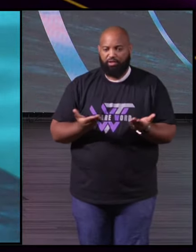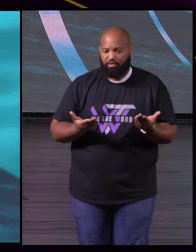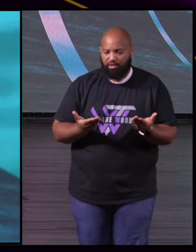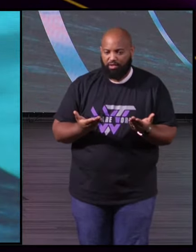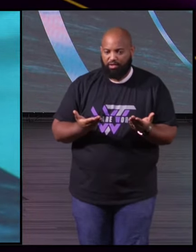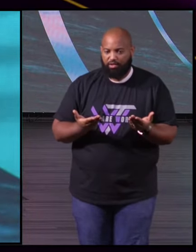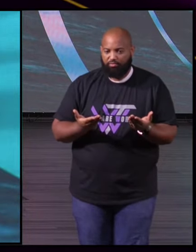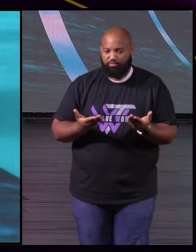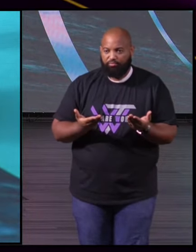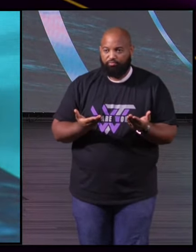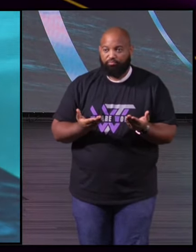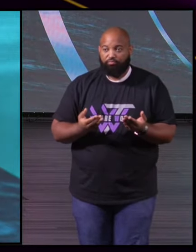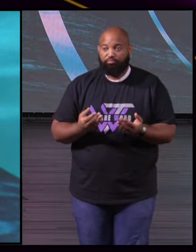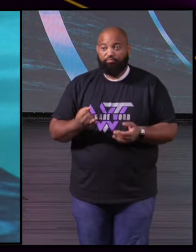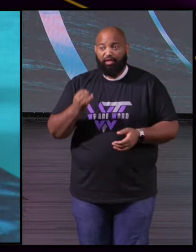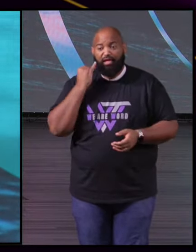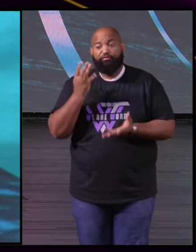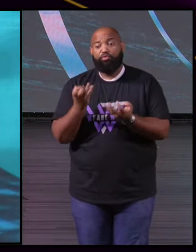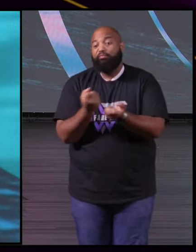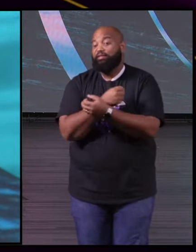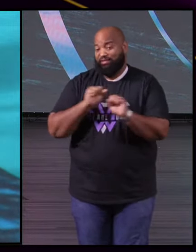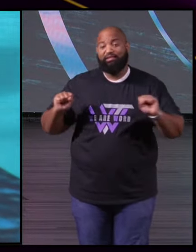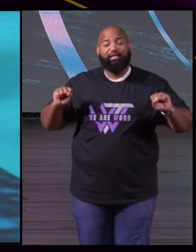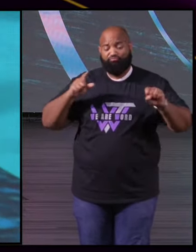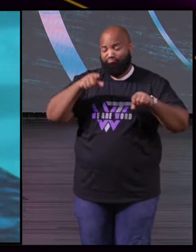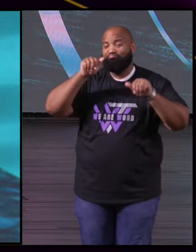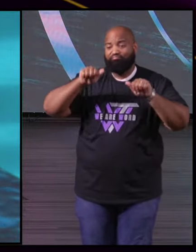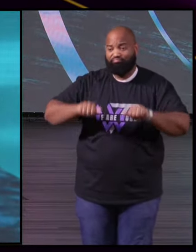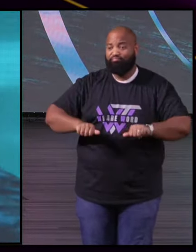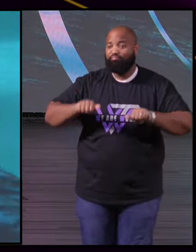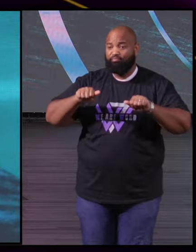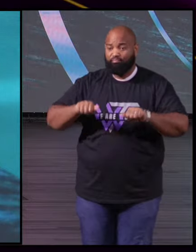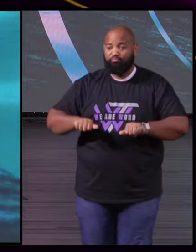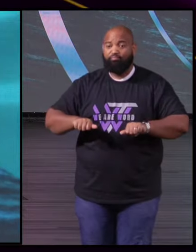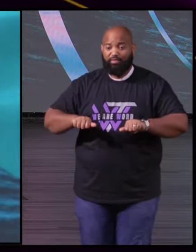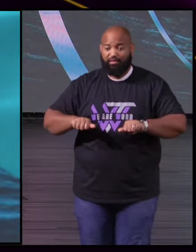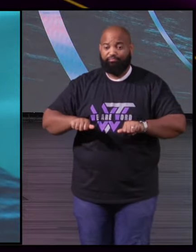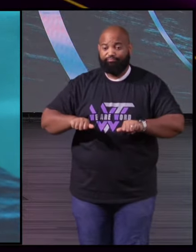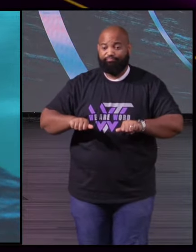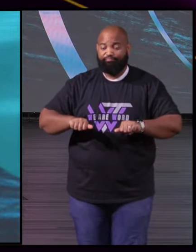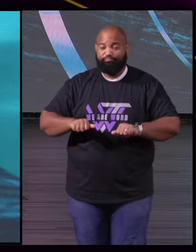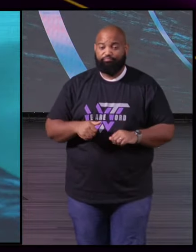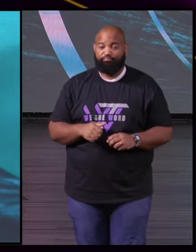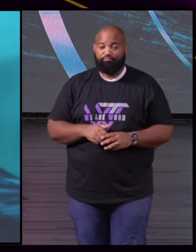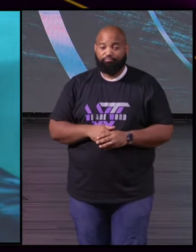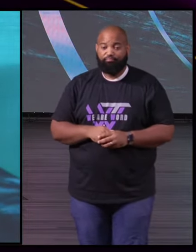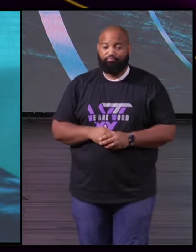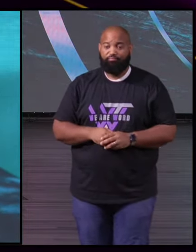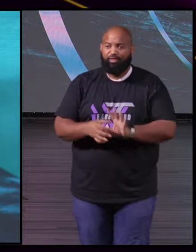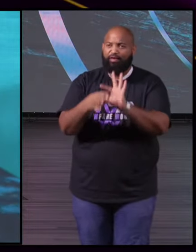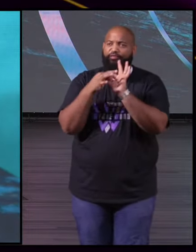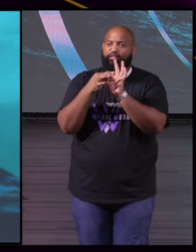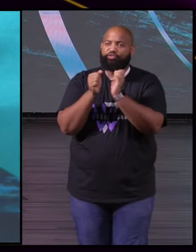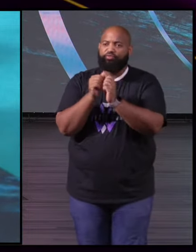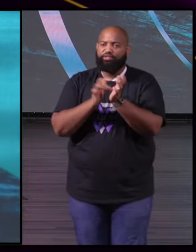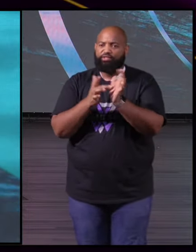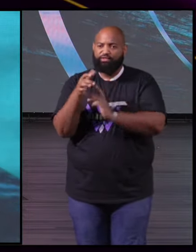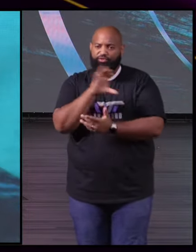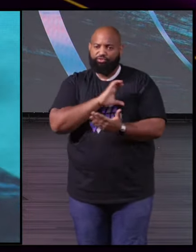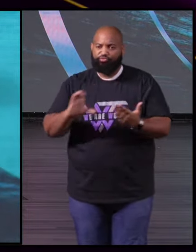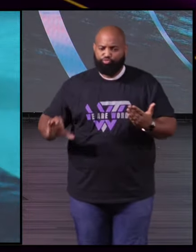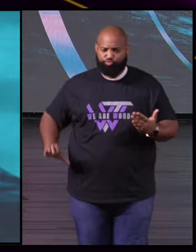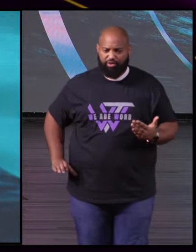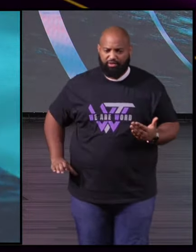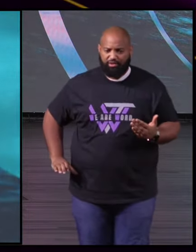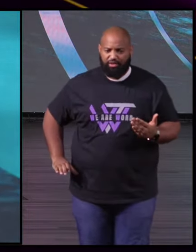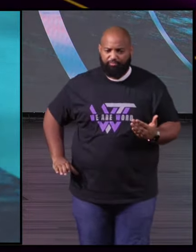But most importantly, you are going to have an opportunity to accept an invitation to come into relationship with Christ. That